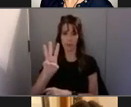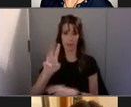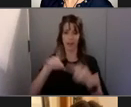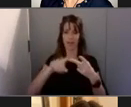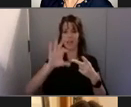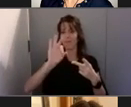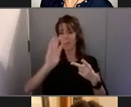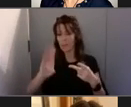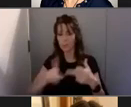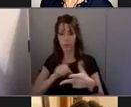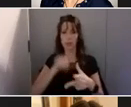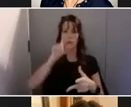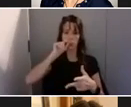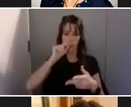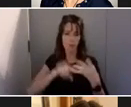Twitter, YouTube.